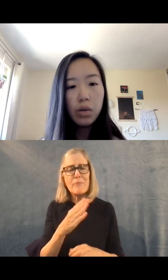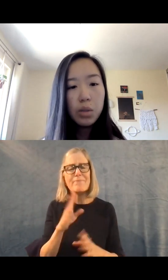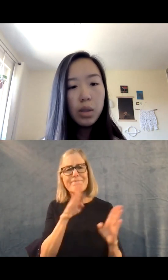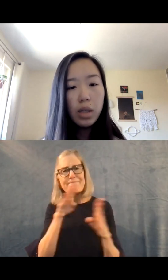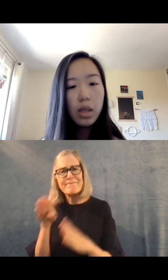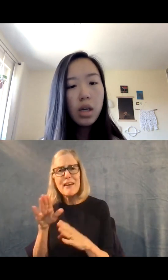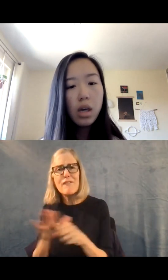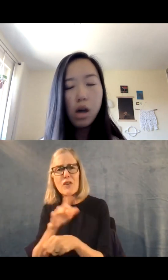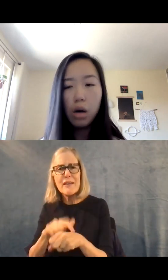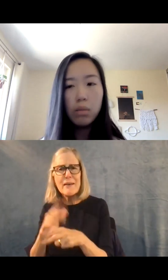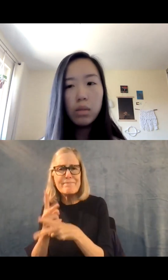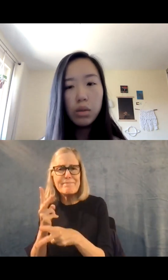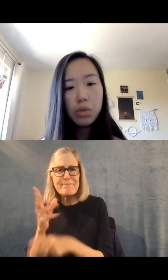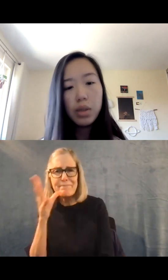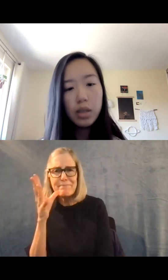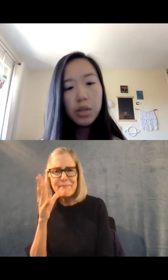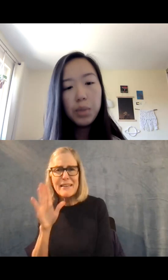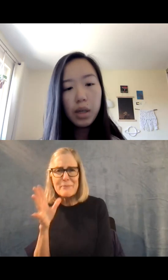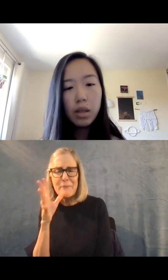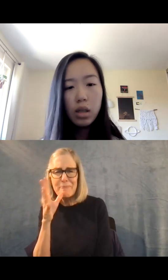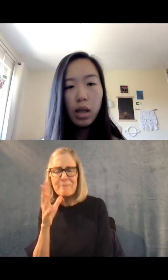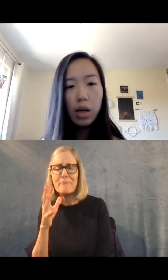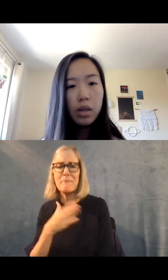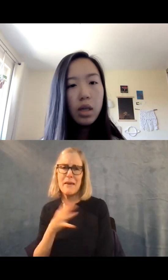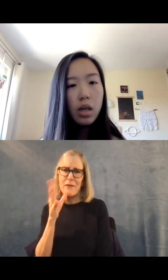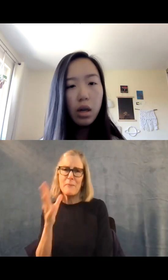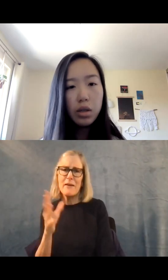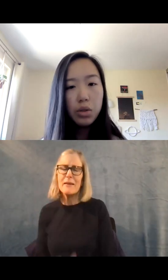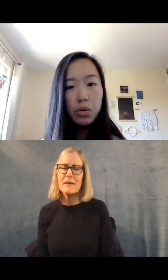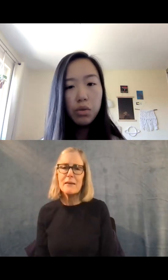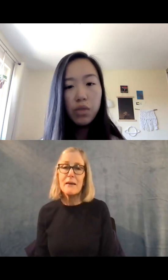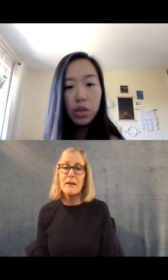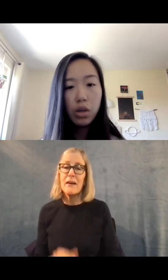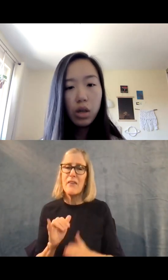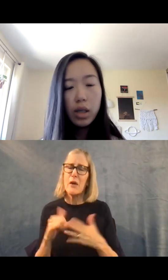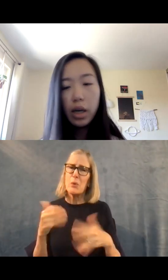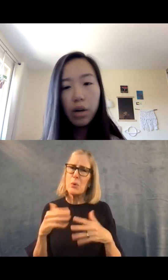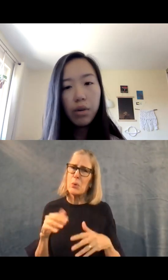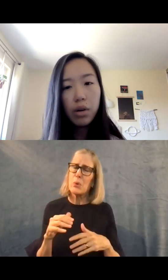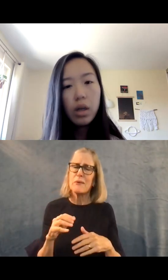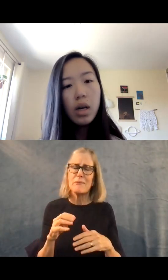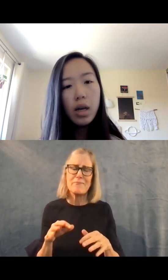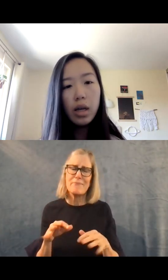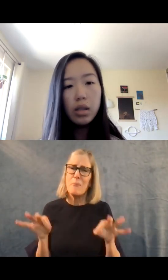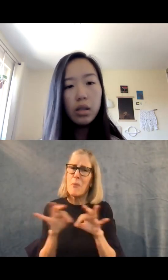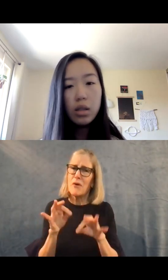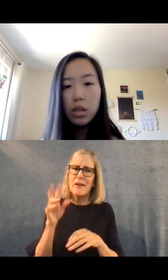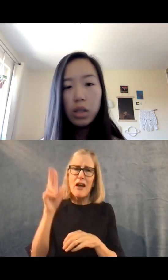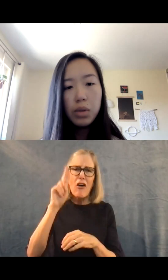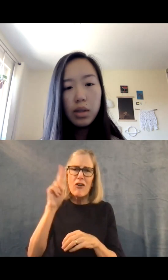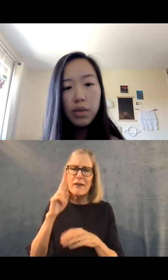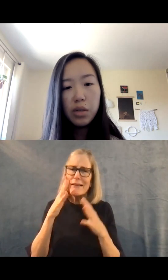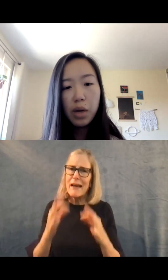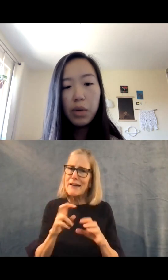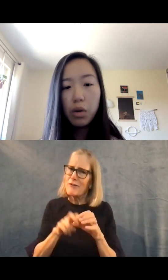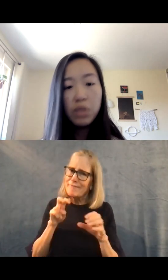think ultimately it was the right decision because it allowed us to visit her and take care of her. And since he